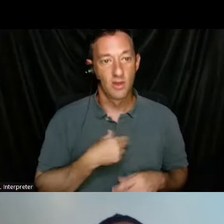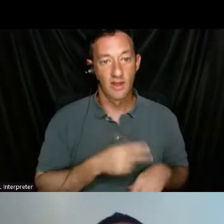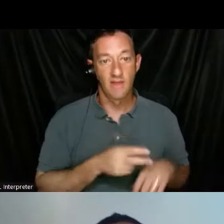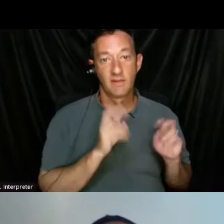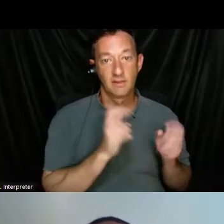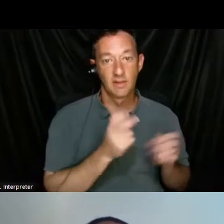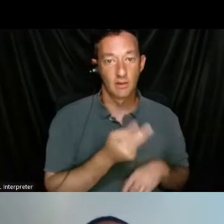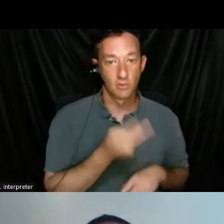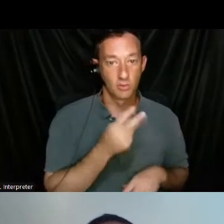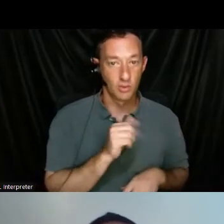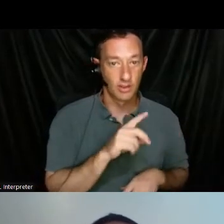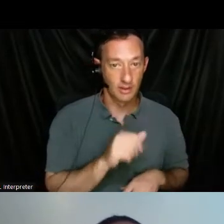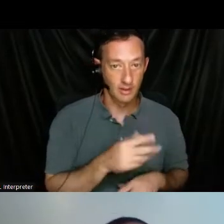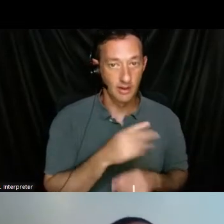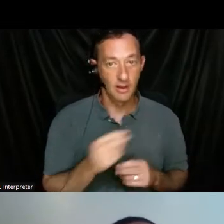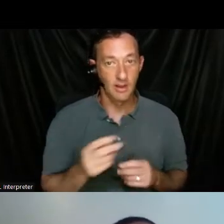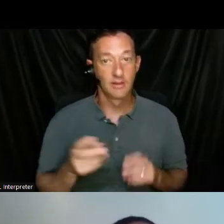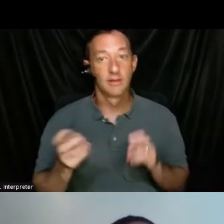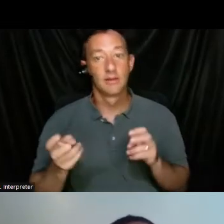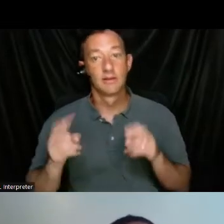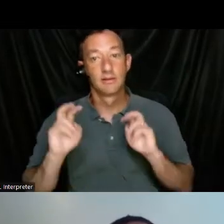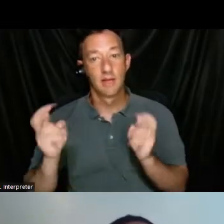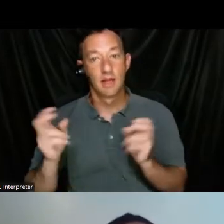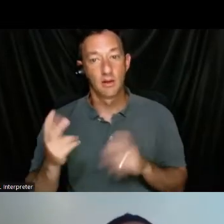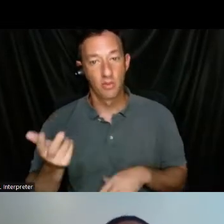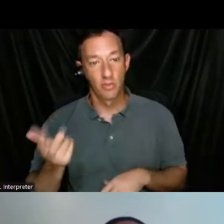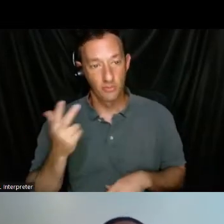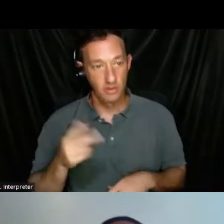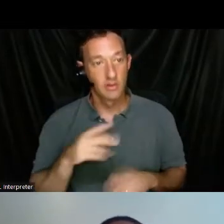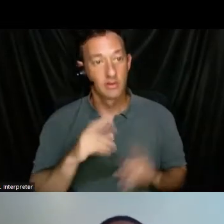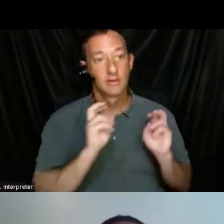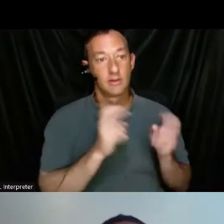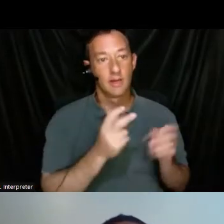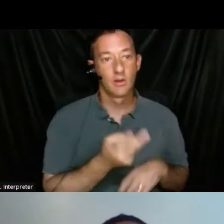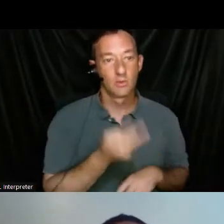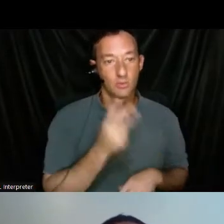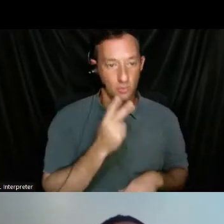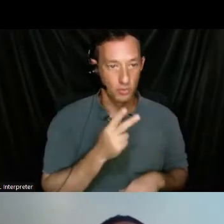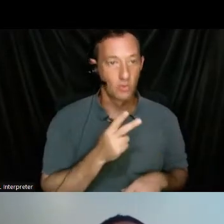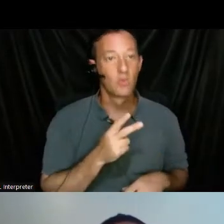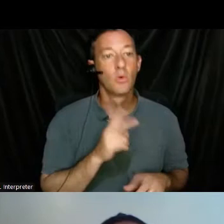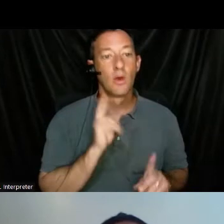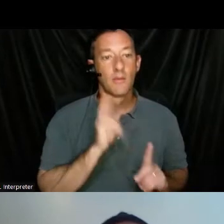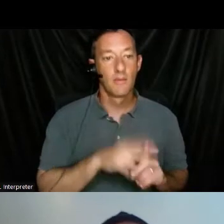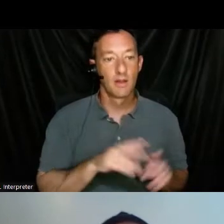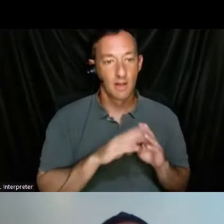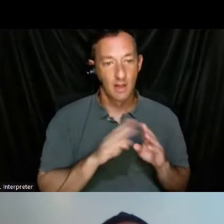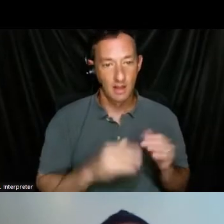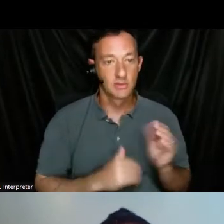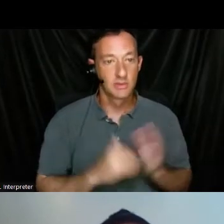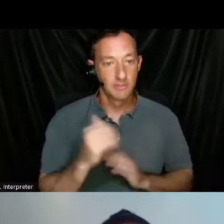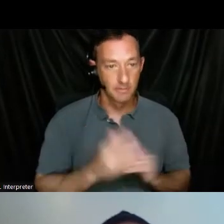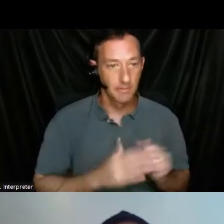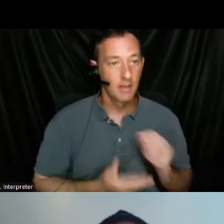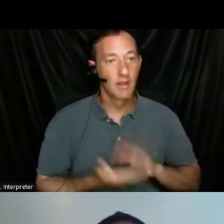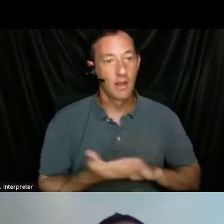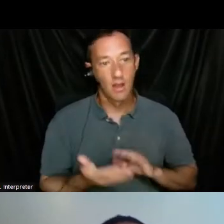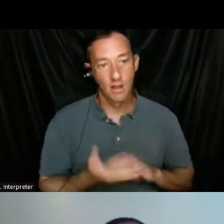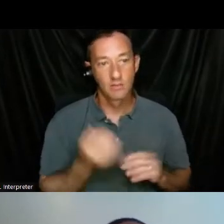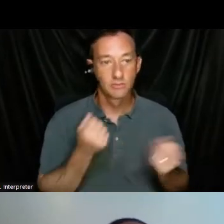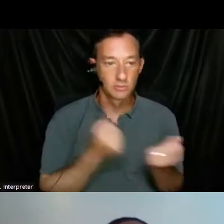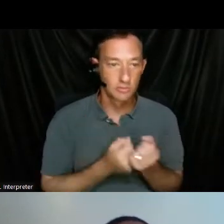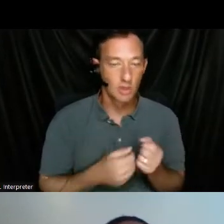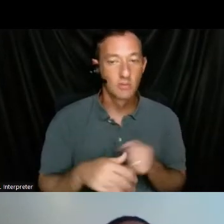as well as Title III. So Title II of the American with Disabilities Act applies to housing built, operated, or sponsored by state or local